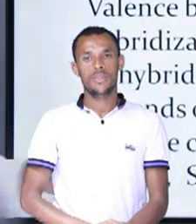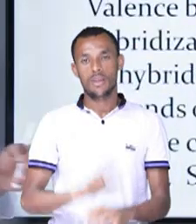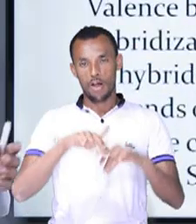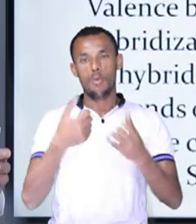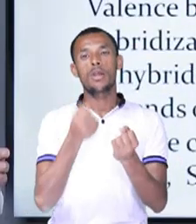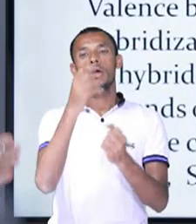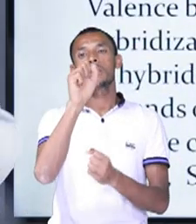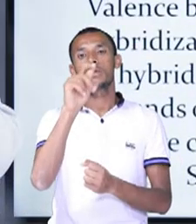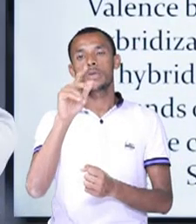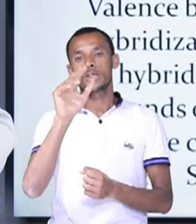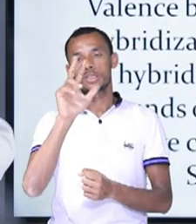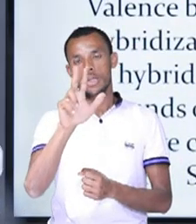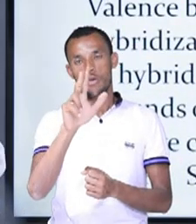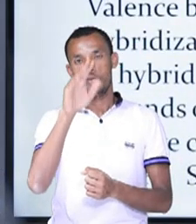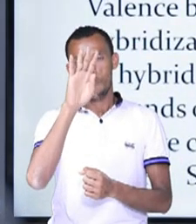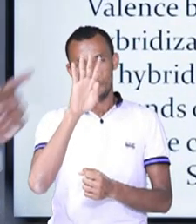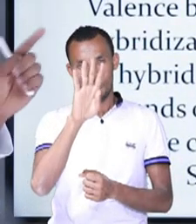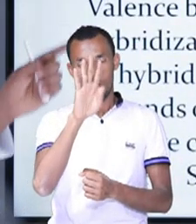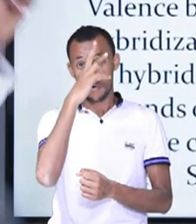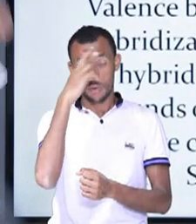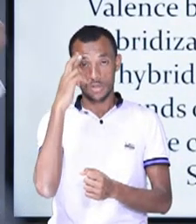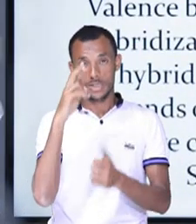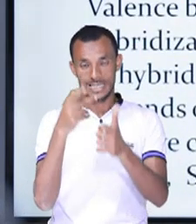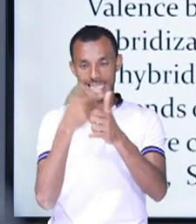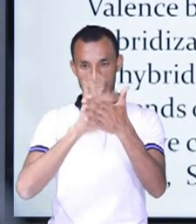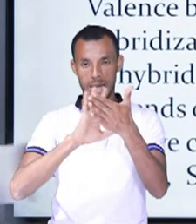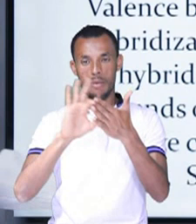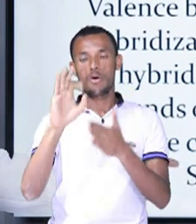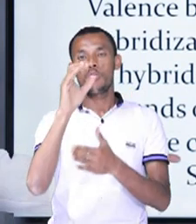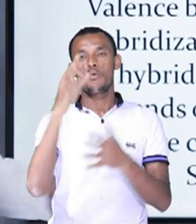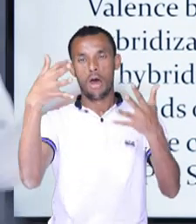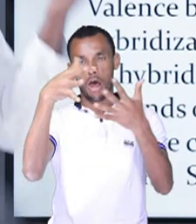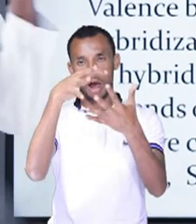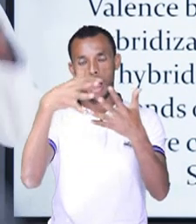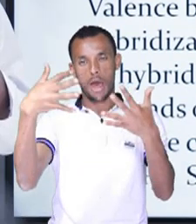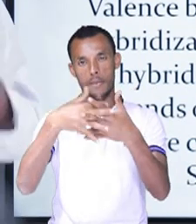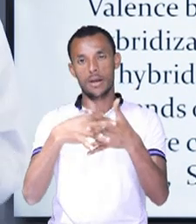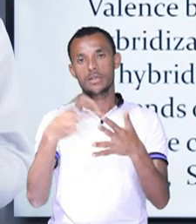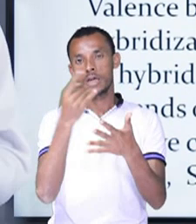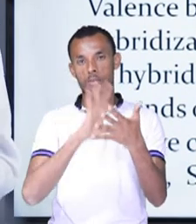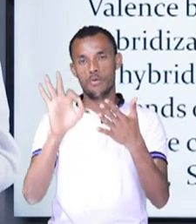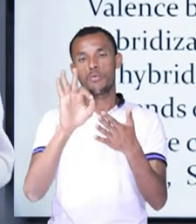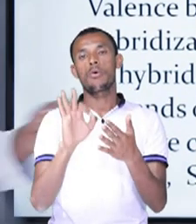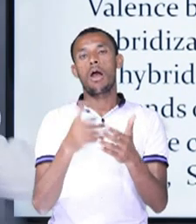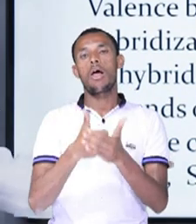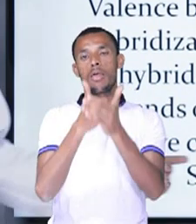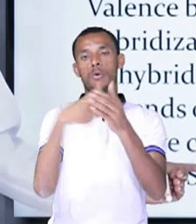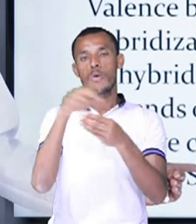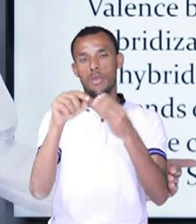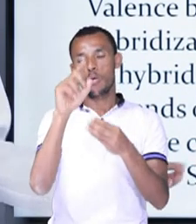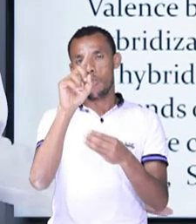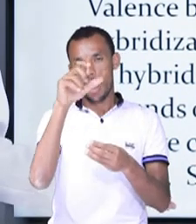How many sp3 can be formed? 4. Because the number of hybrid orbital depends on the number of atomic orbital.